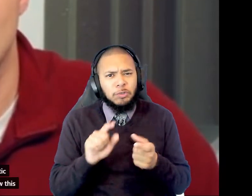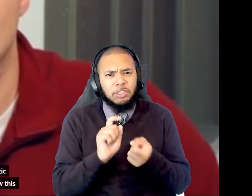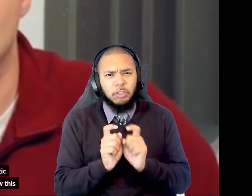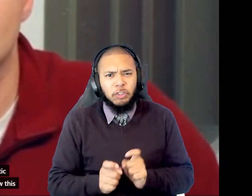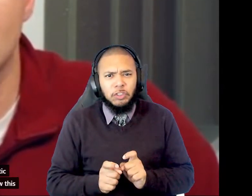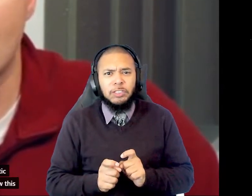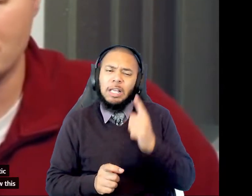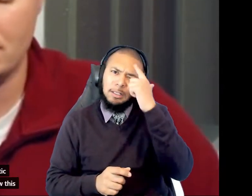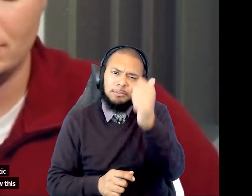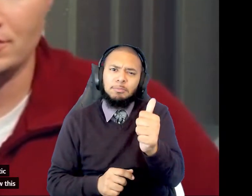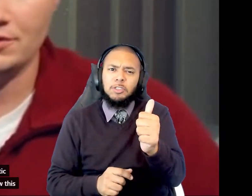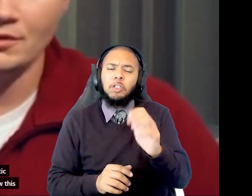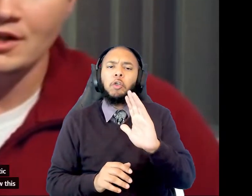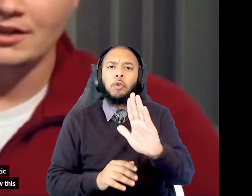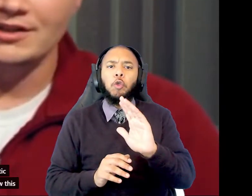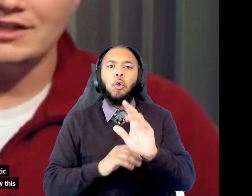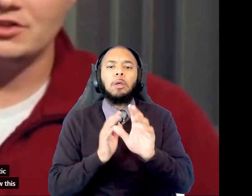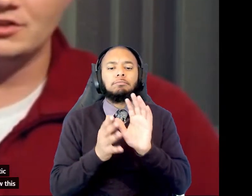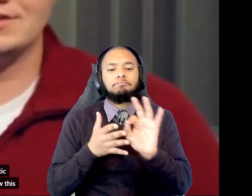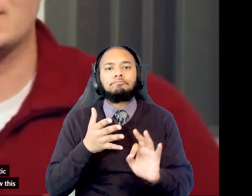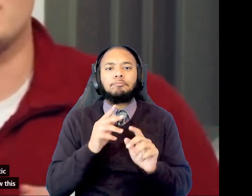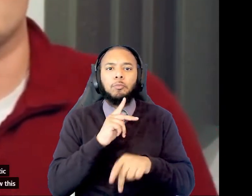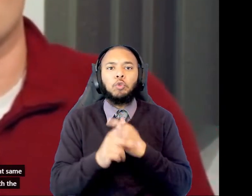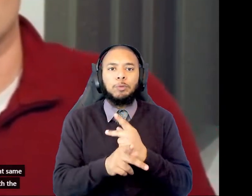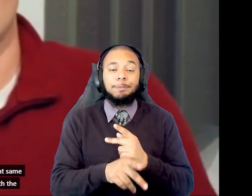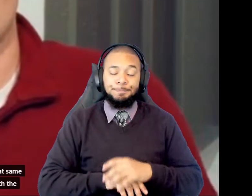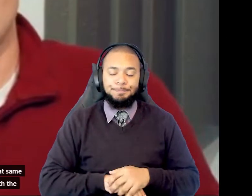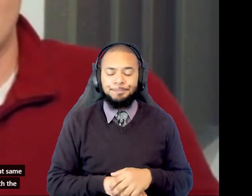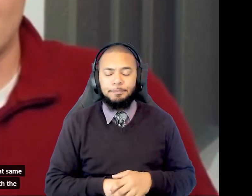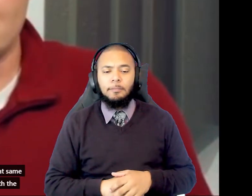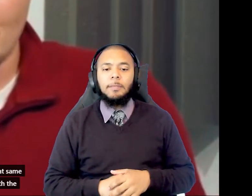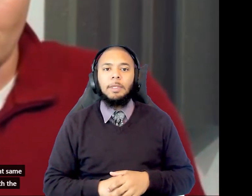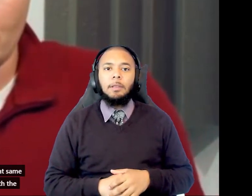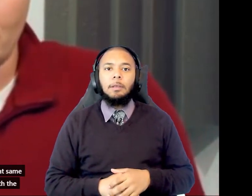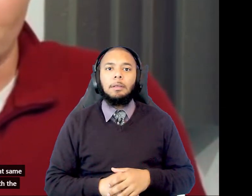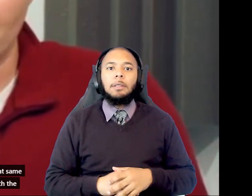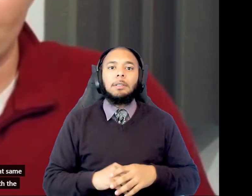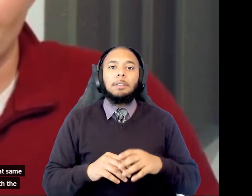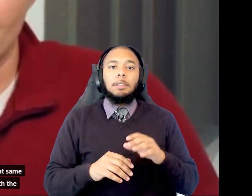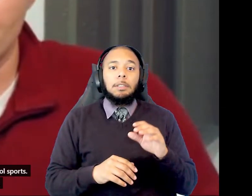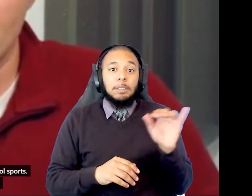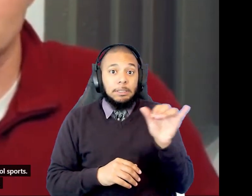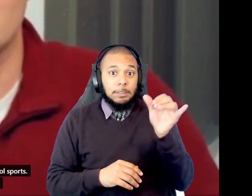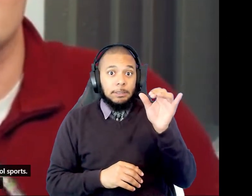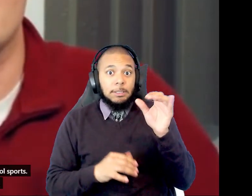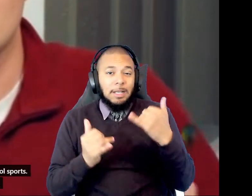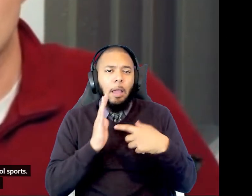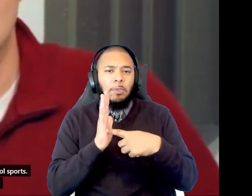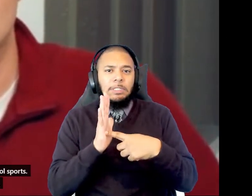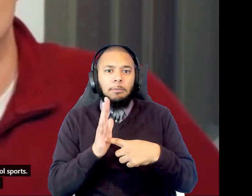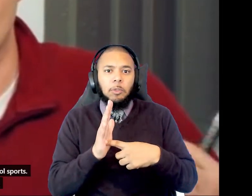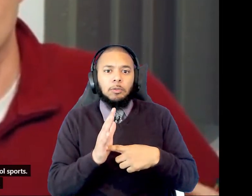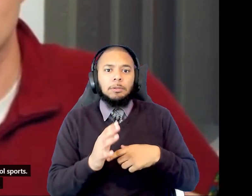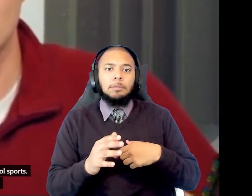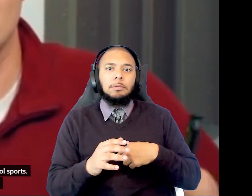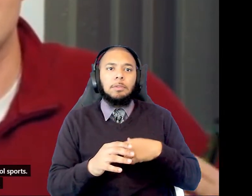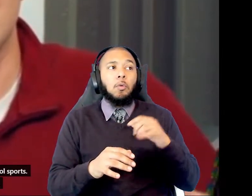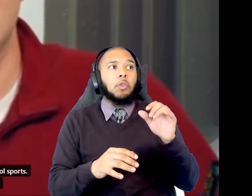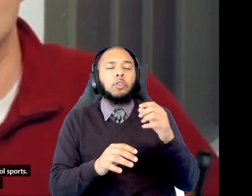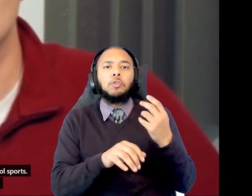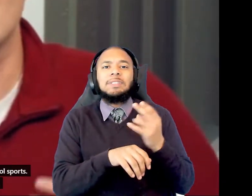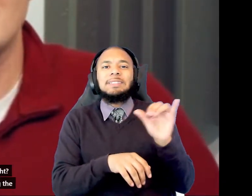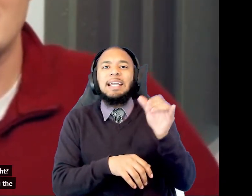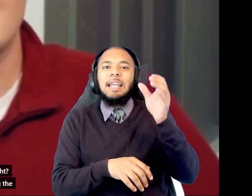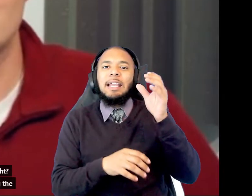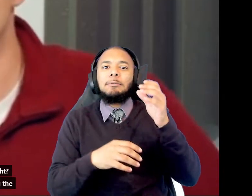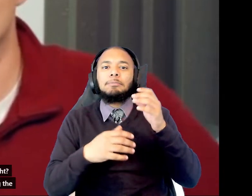to hear me say that a lot. It's a stylistic choice. So let's actually see how this works. We're going to be taking that same argument that we looked at with the introduction, right, about high school sports, and let's